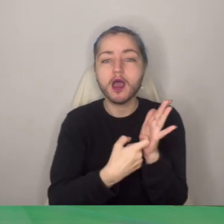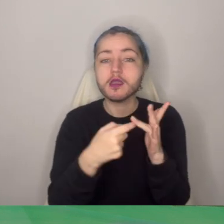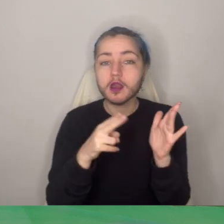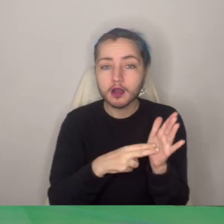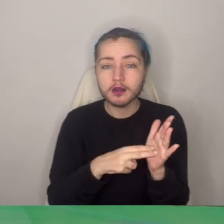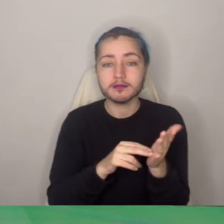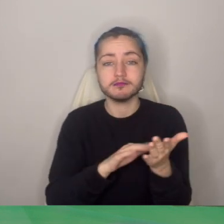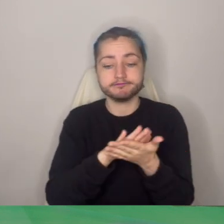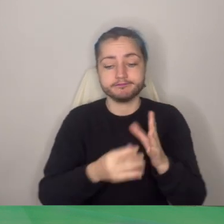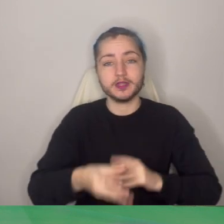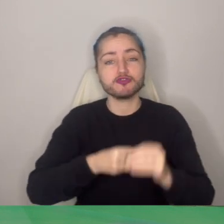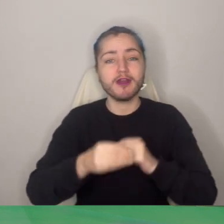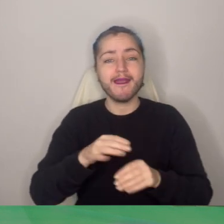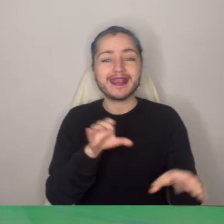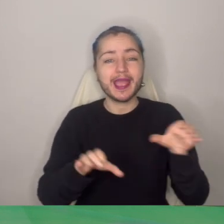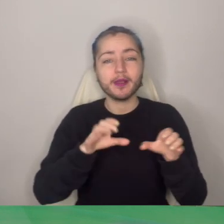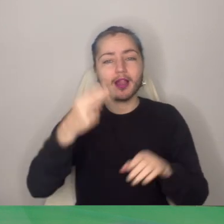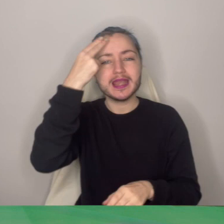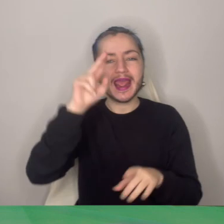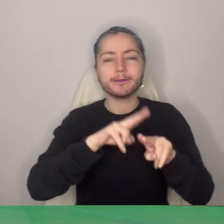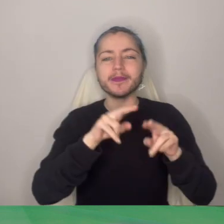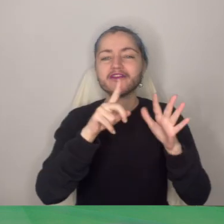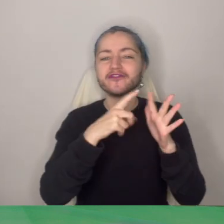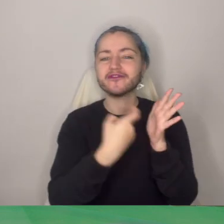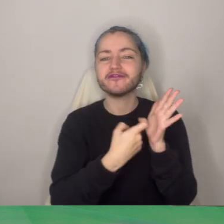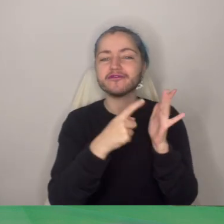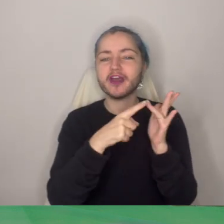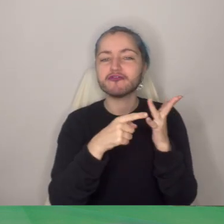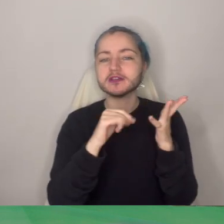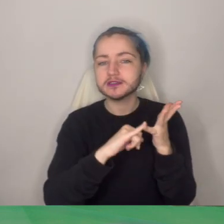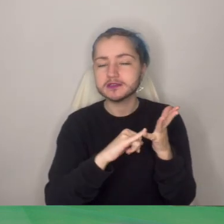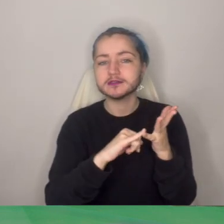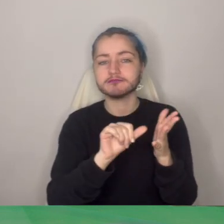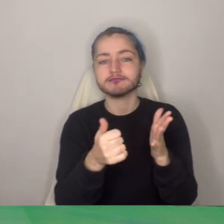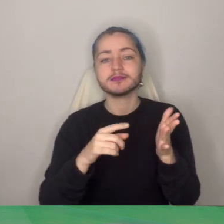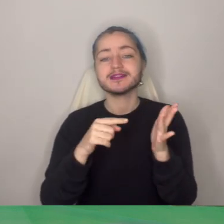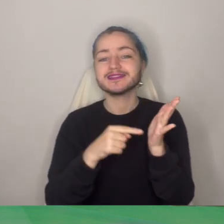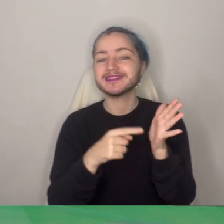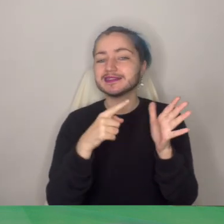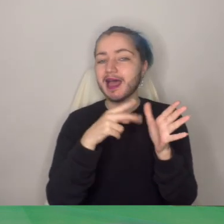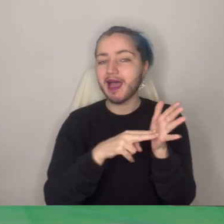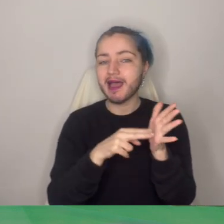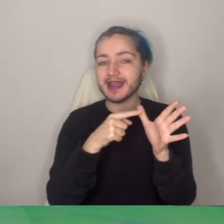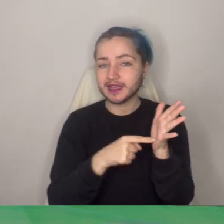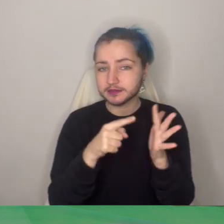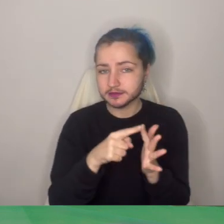chemical compound called ferrous tannate. And when that reacts with the